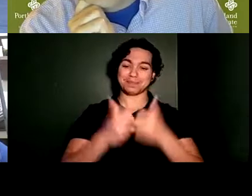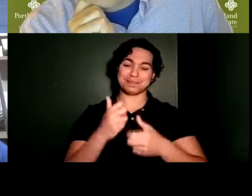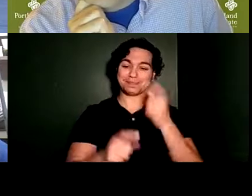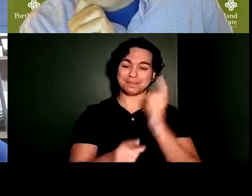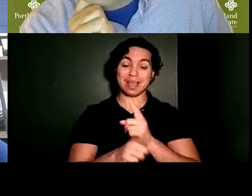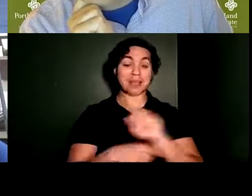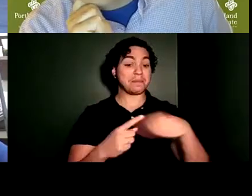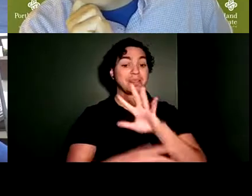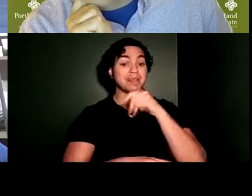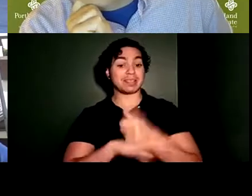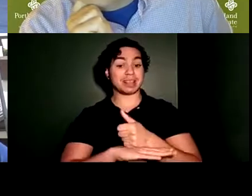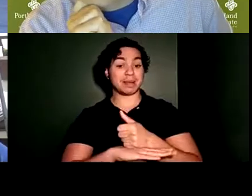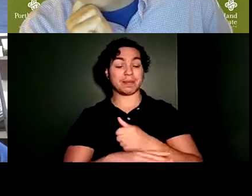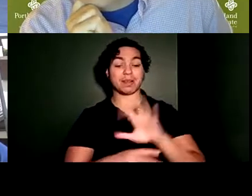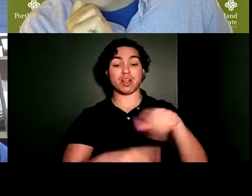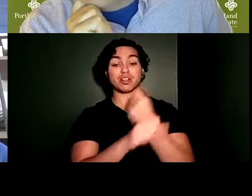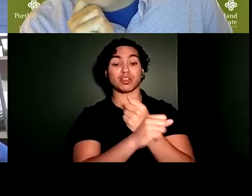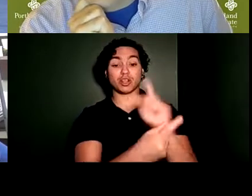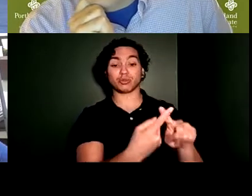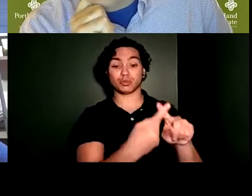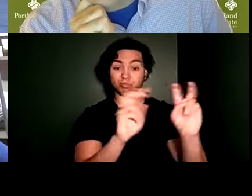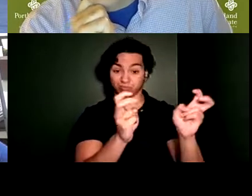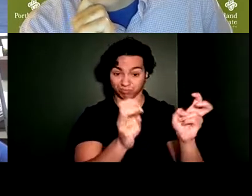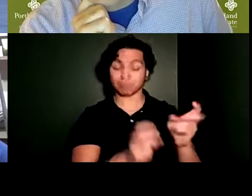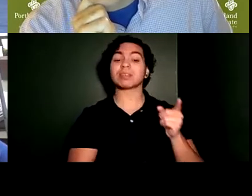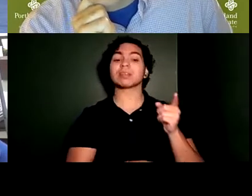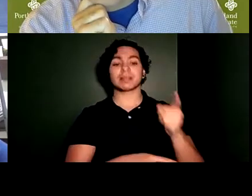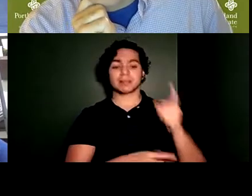2, they recognized that that was probably the most significant